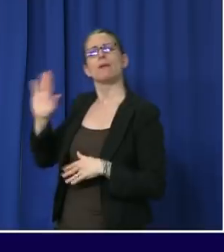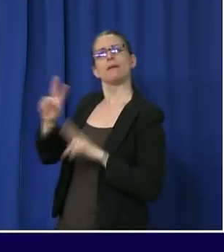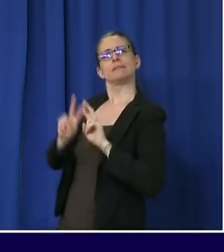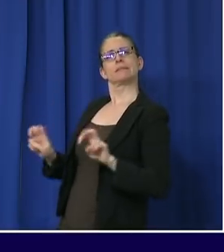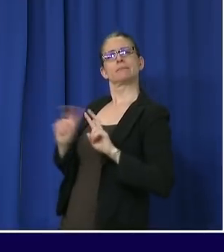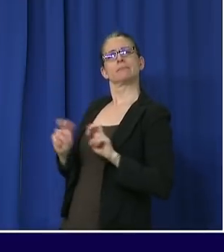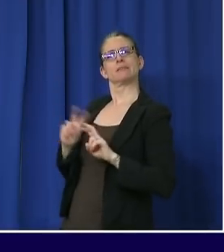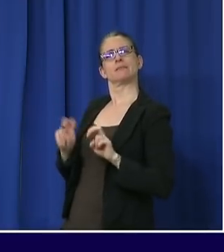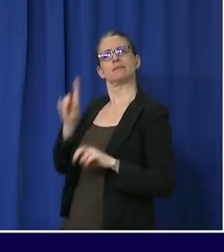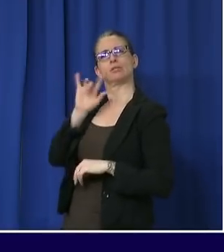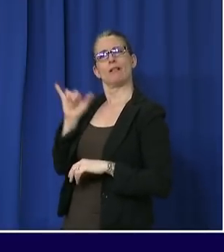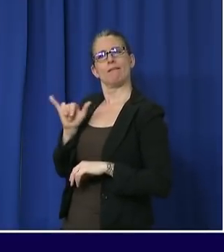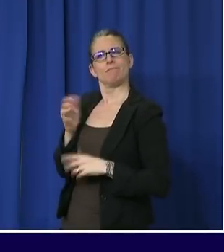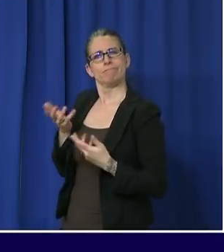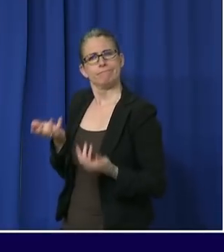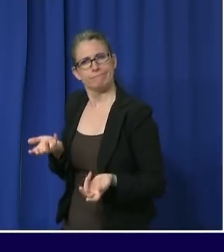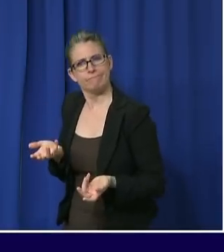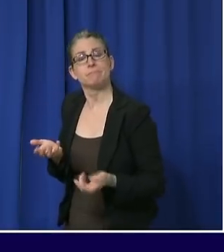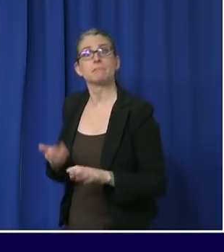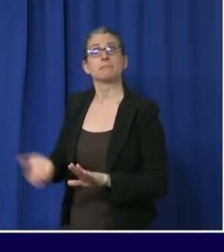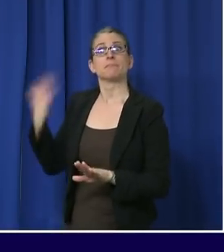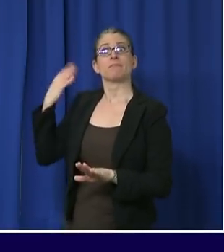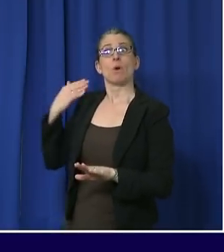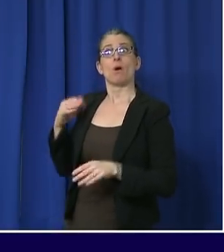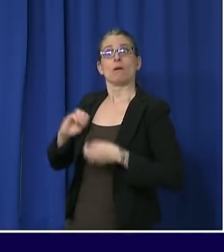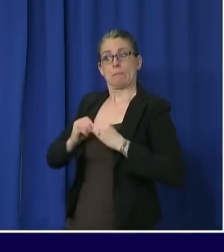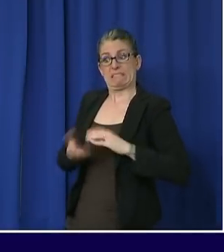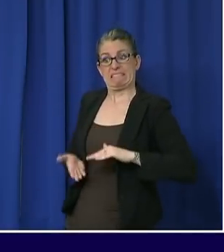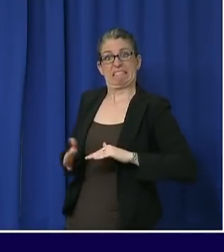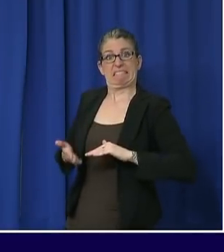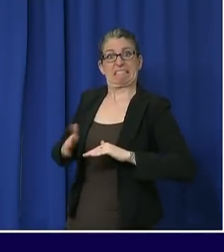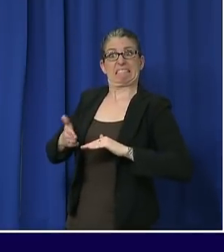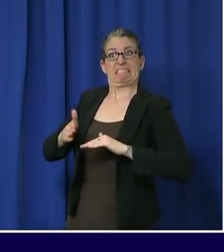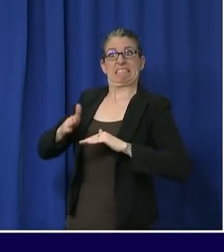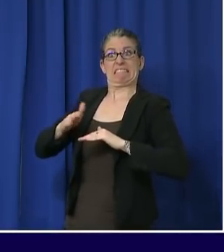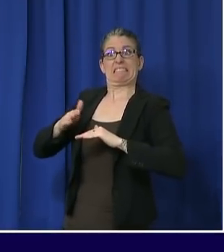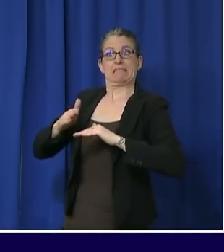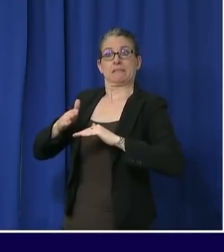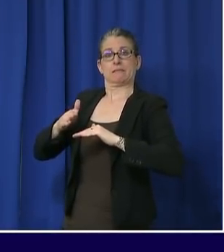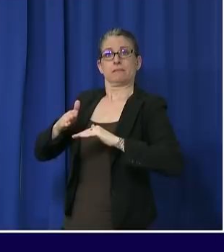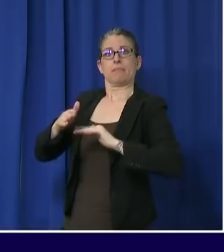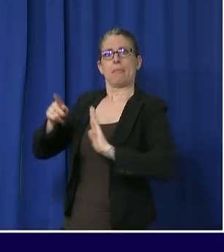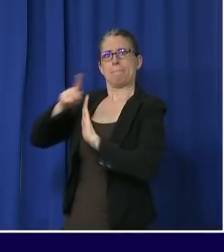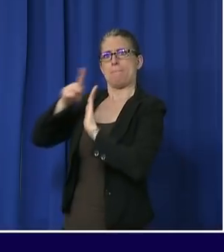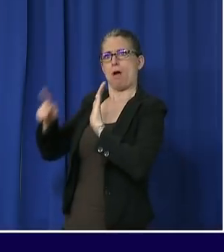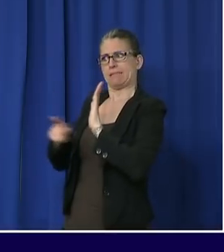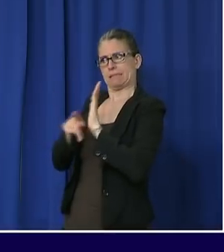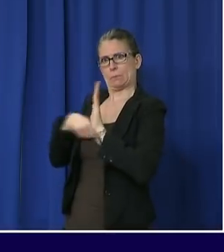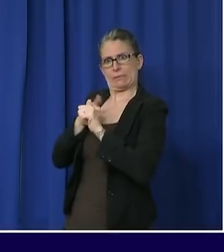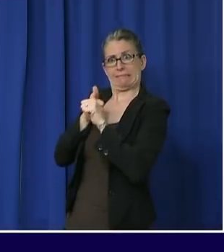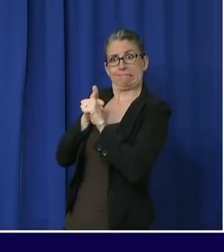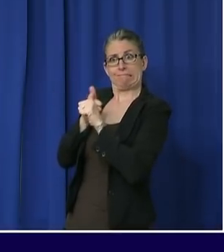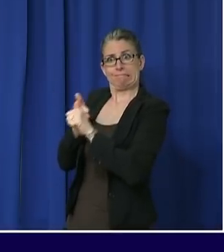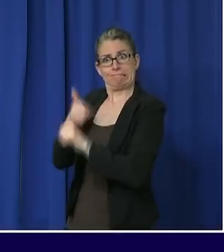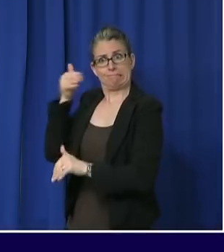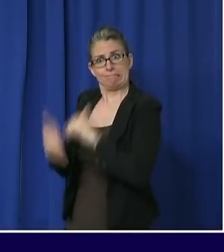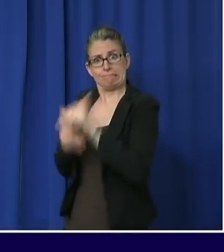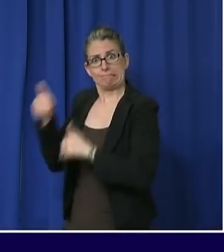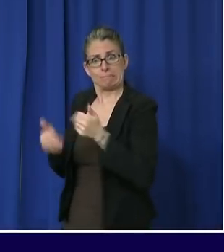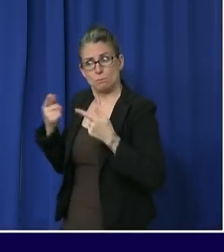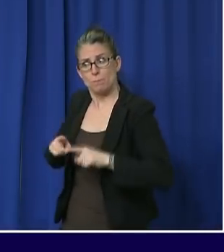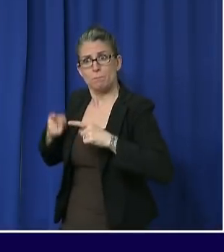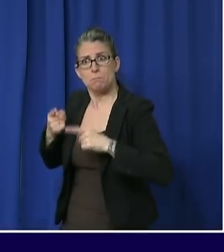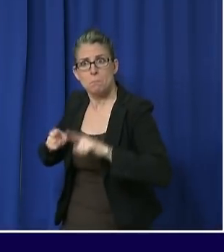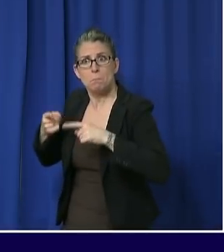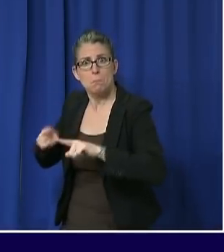case counts and other factors were playing a role in decisions to actually implement those restrictions early on. But as we continue to see